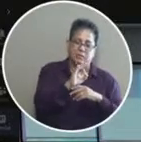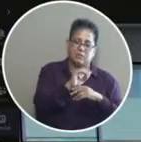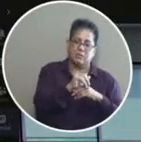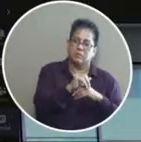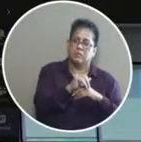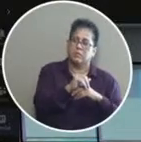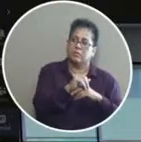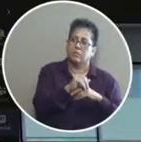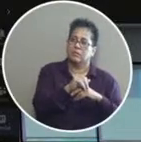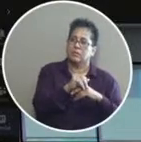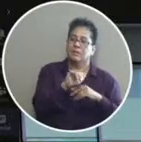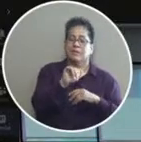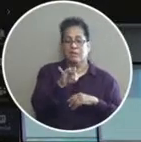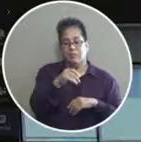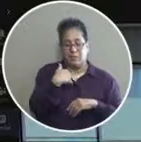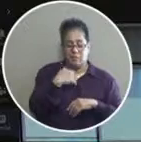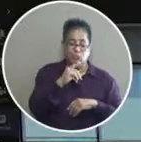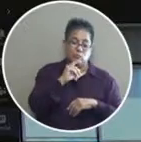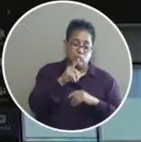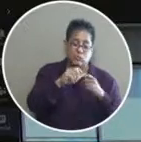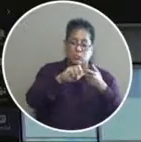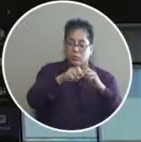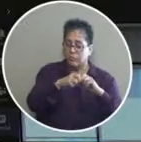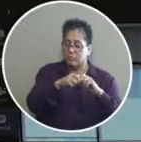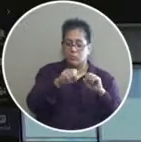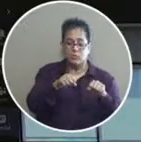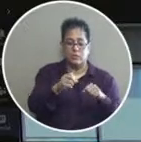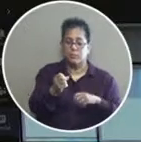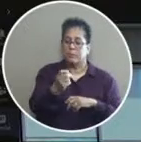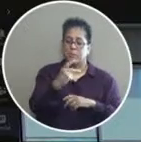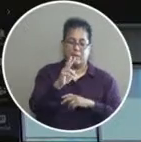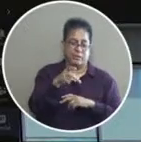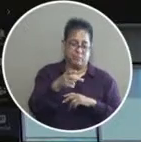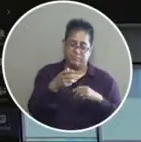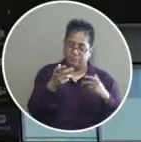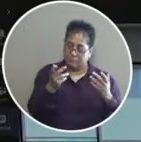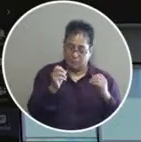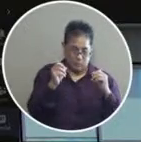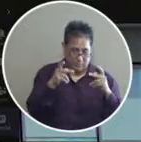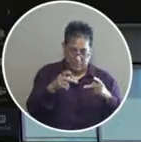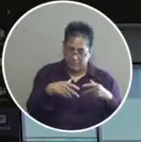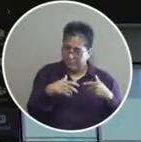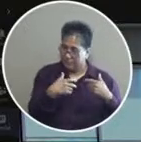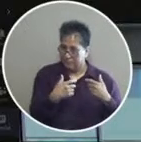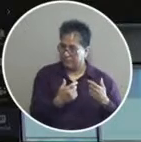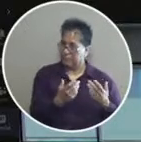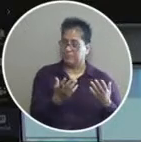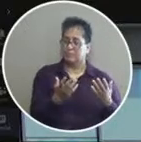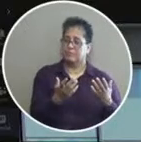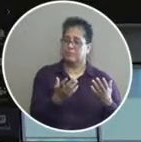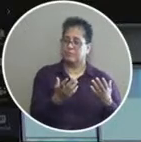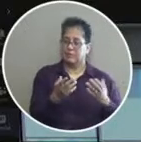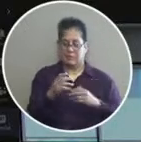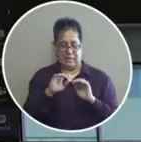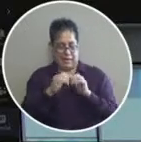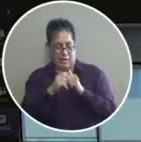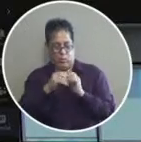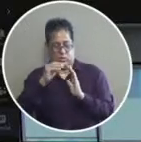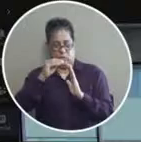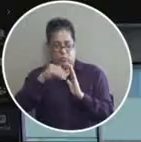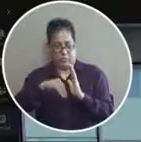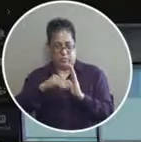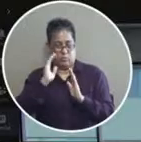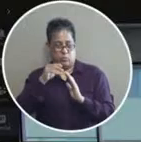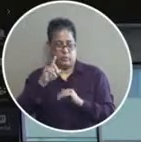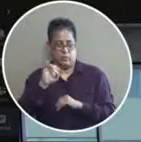It, If you have a real problem, then you can bring it back up, okay? way that it's written wouldn't do so.